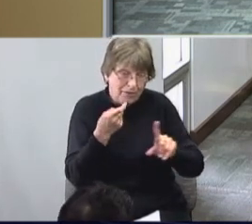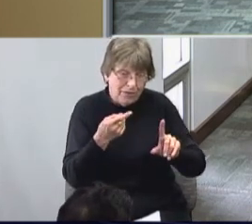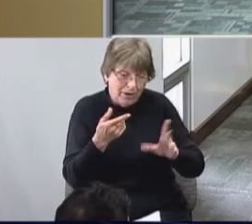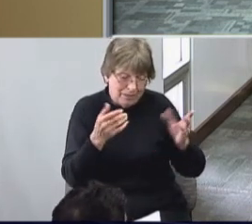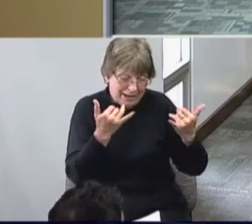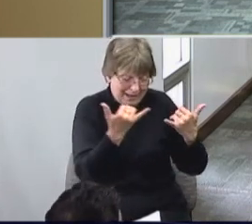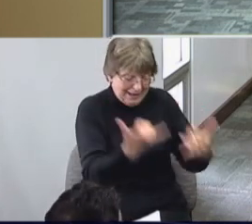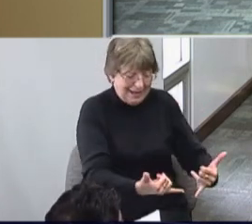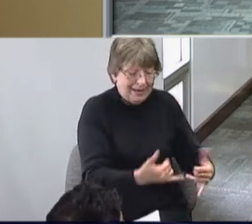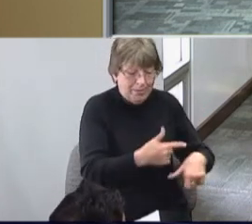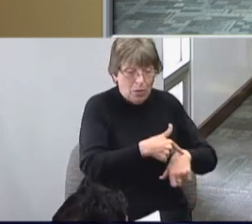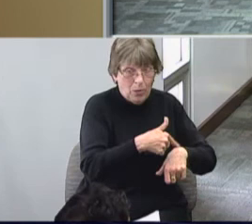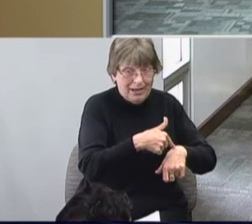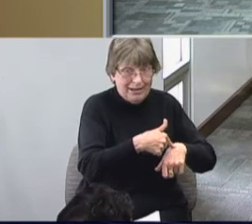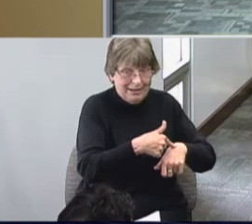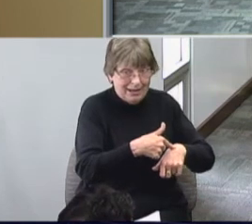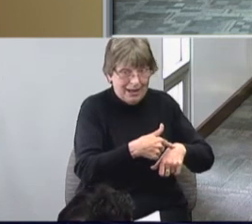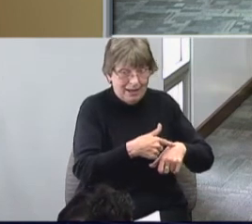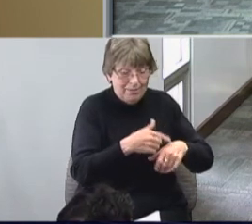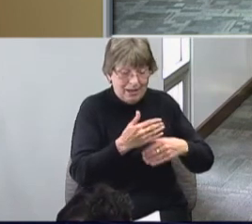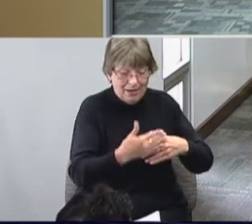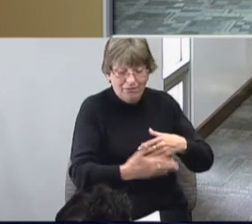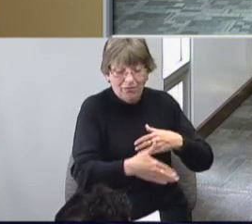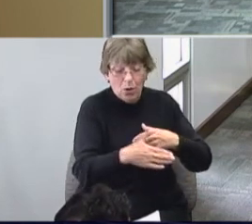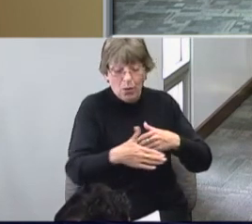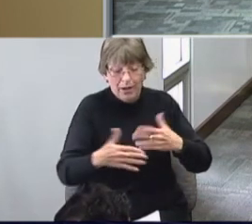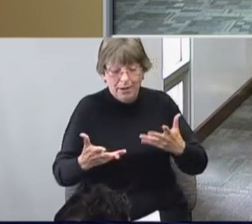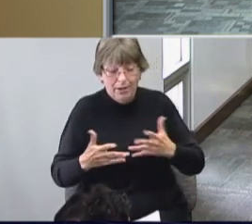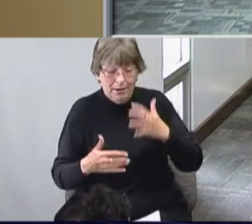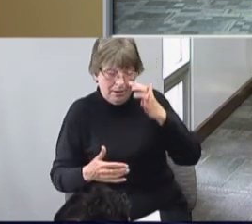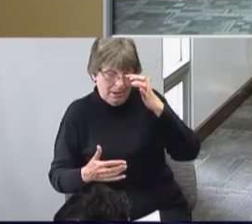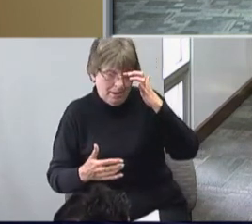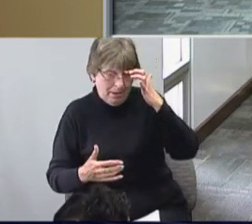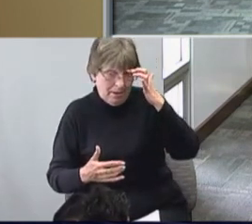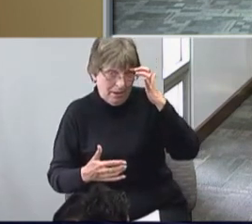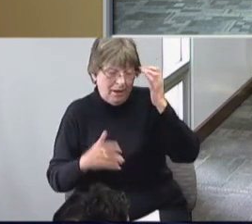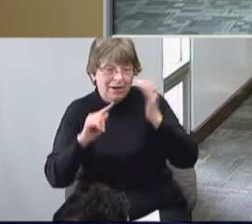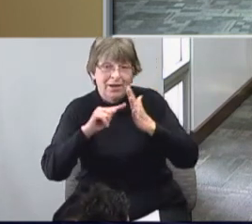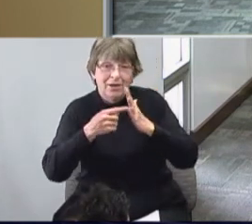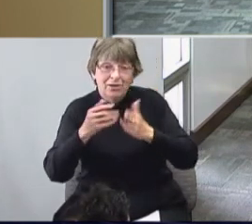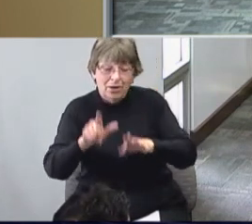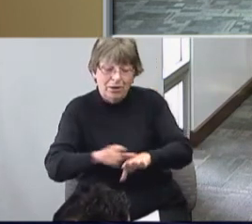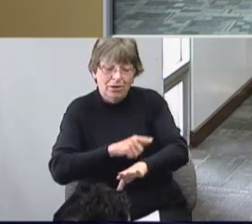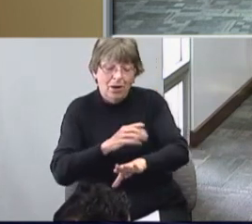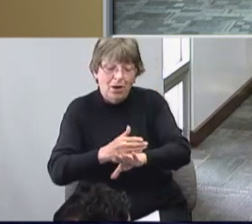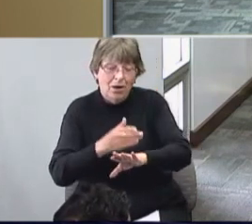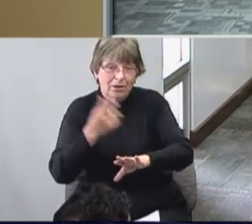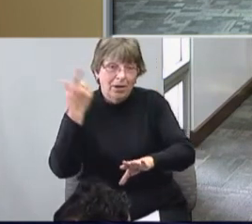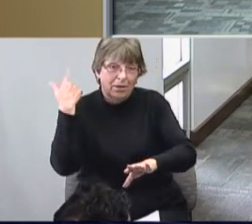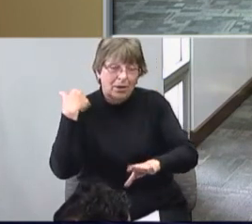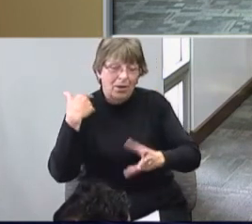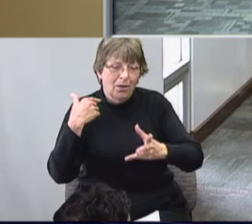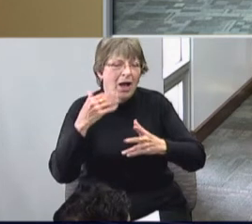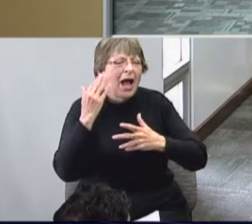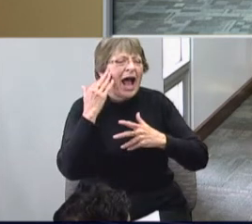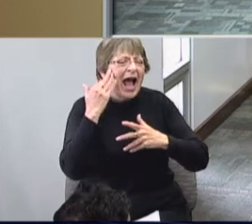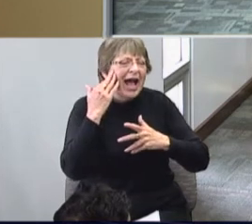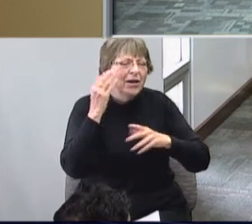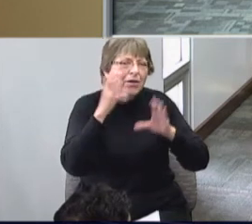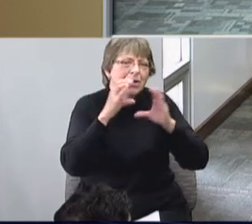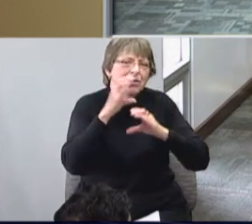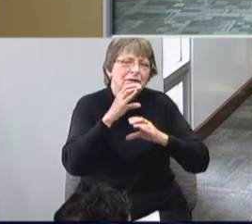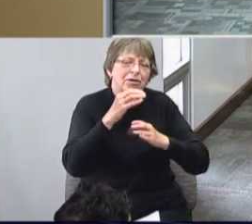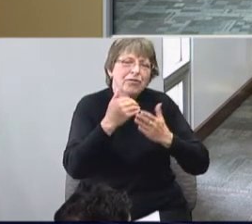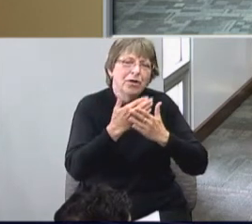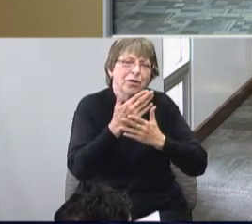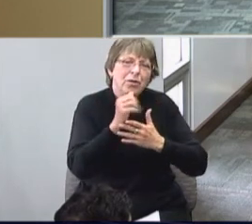So I know the initial project that the applicant or the owner is looking at is a new air conditioning system for the older